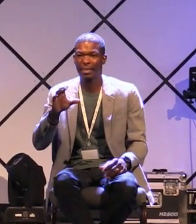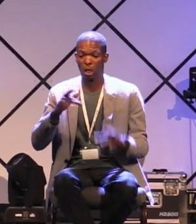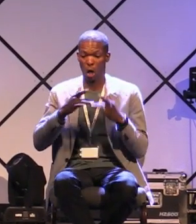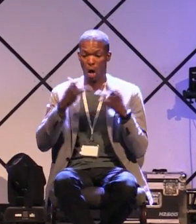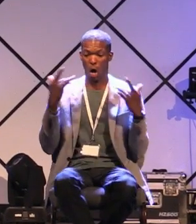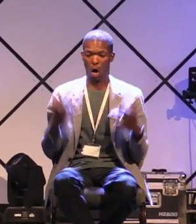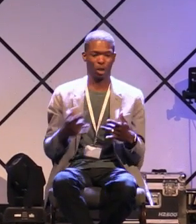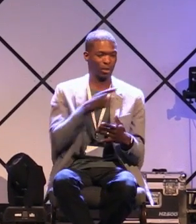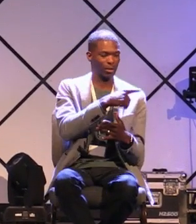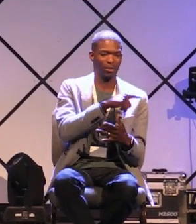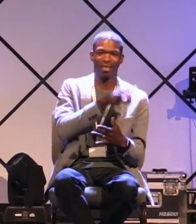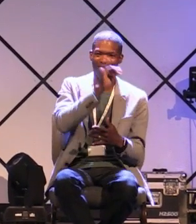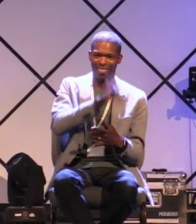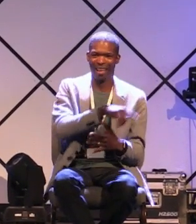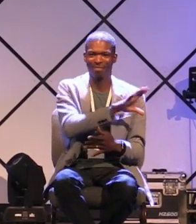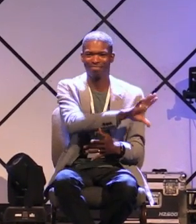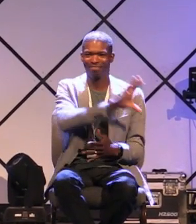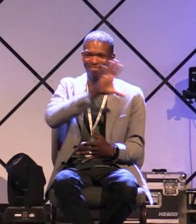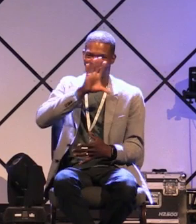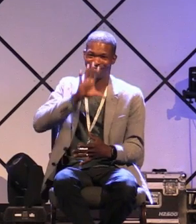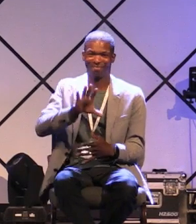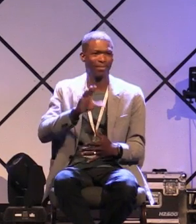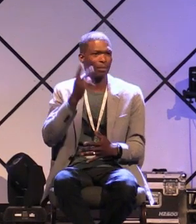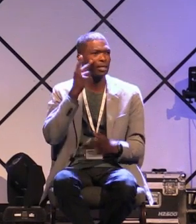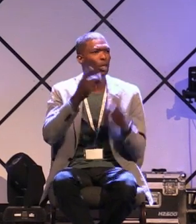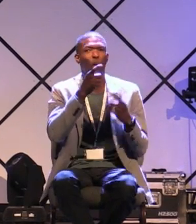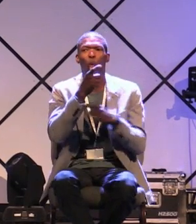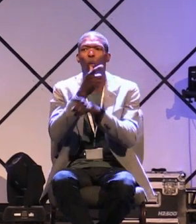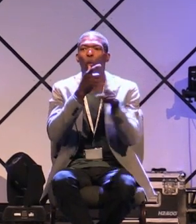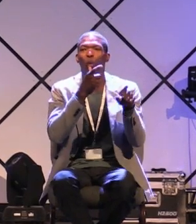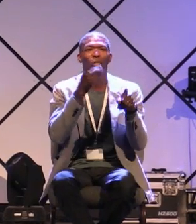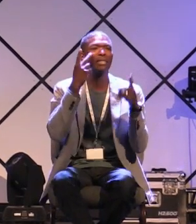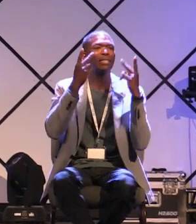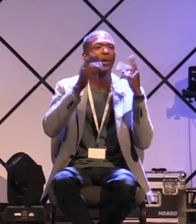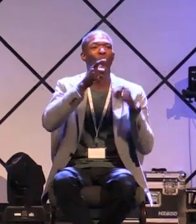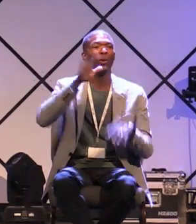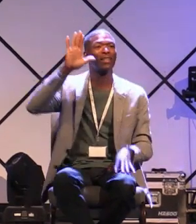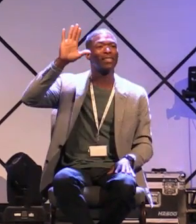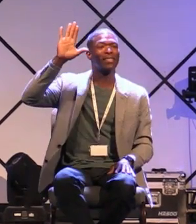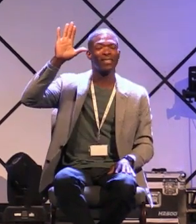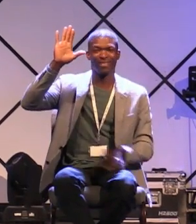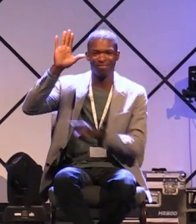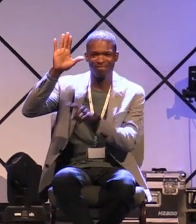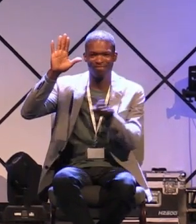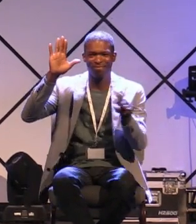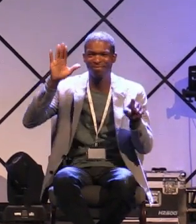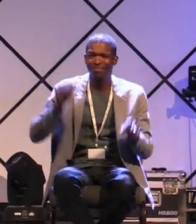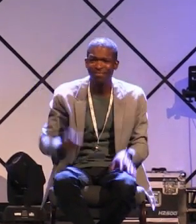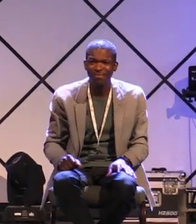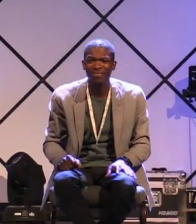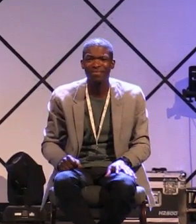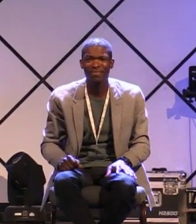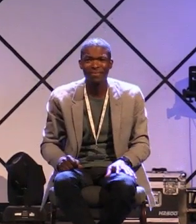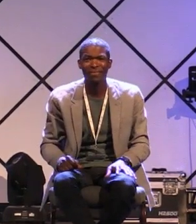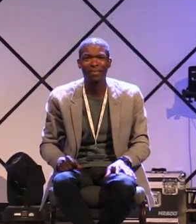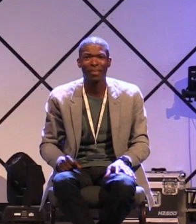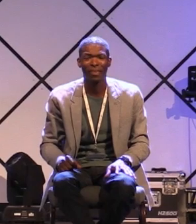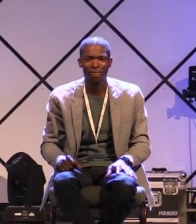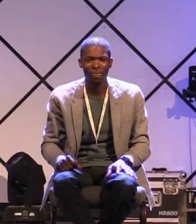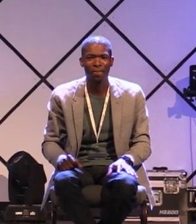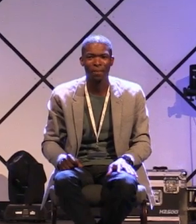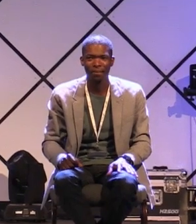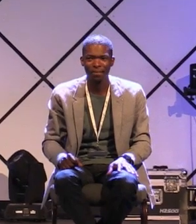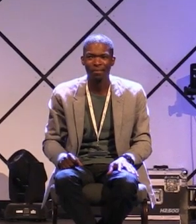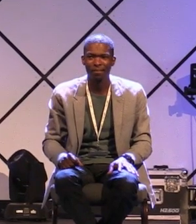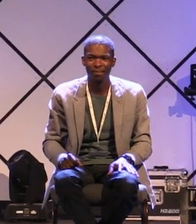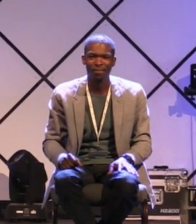hands of all of my breeder caretakers. I'd like to just see where you are and thank you again for your commitment to Canine Companions.